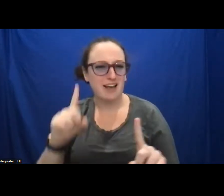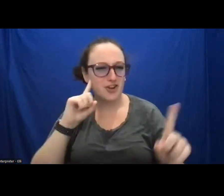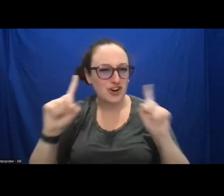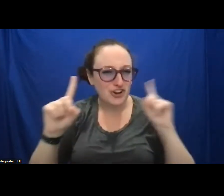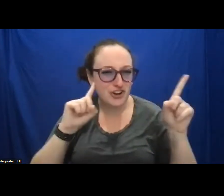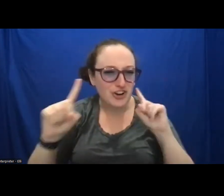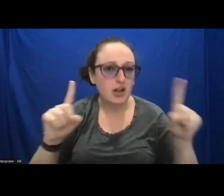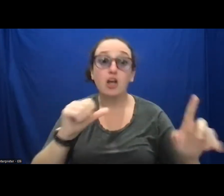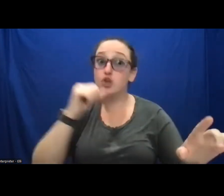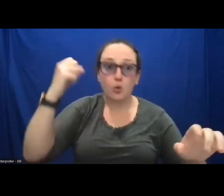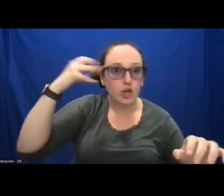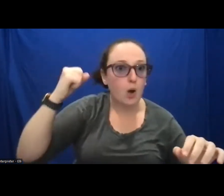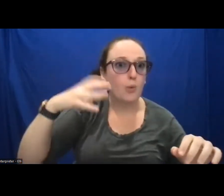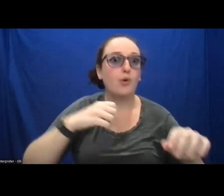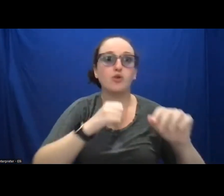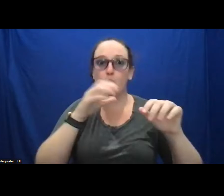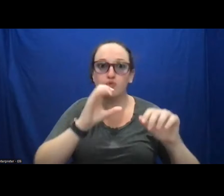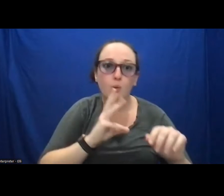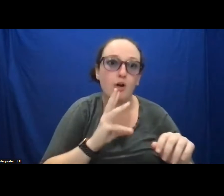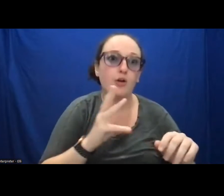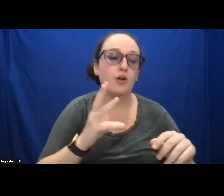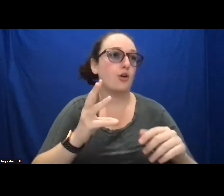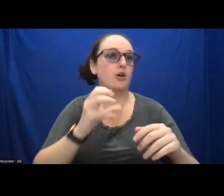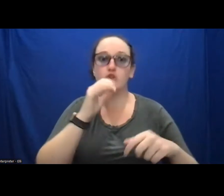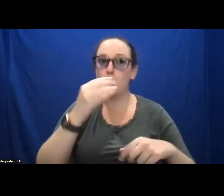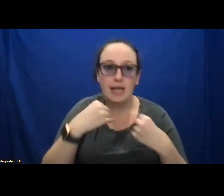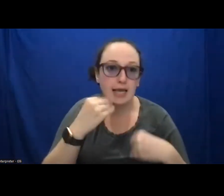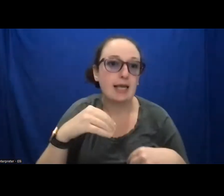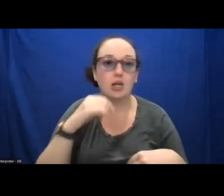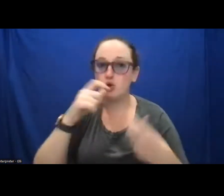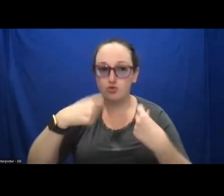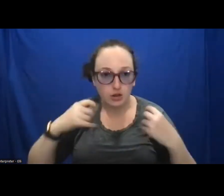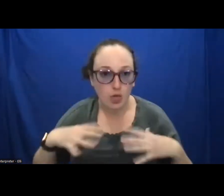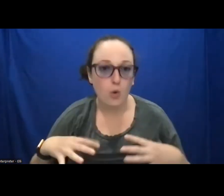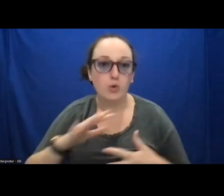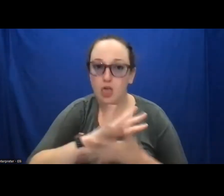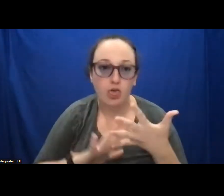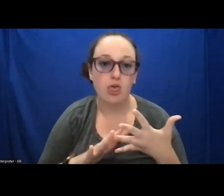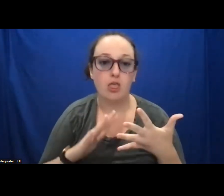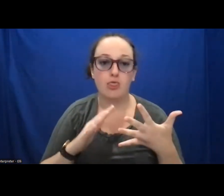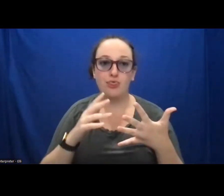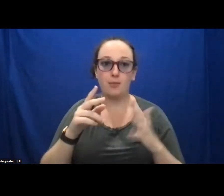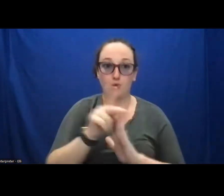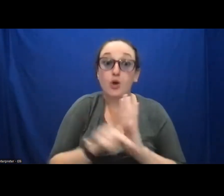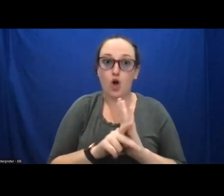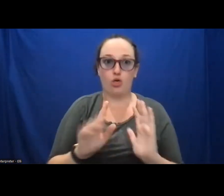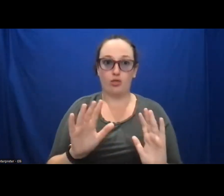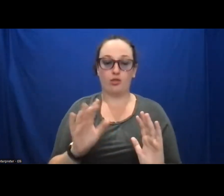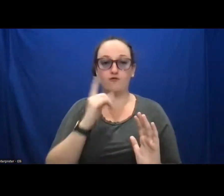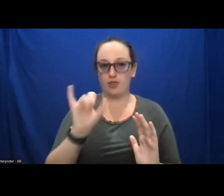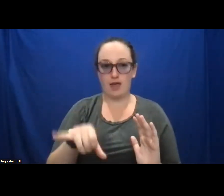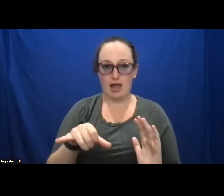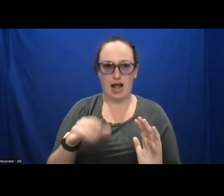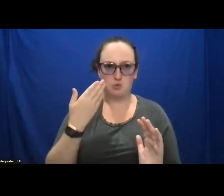take a shower, don't drink water, don't drink anything, don't eat anything, don't change your clothes. I'm not sure if that was something I heard